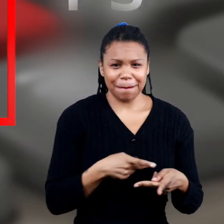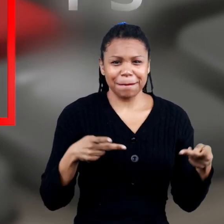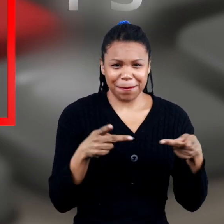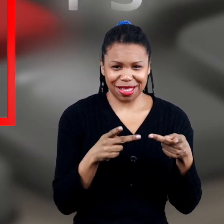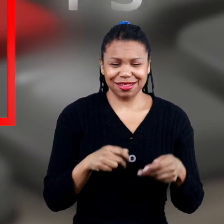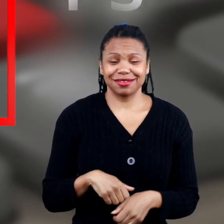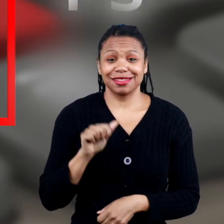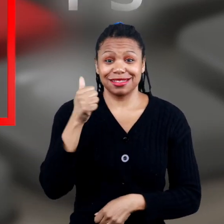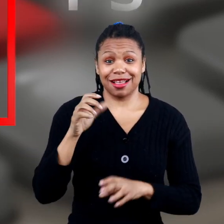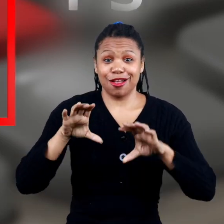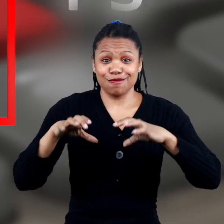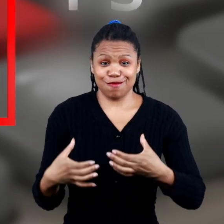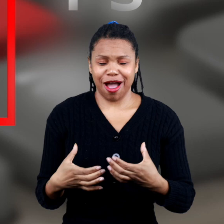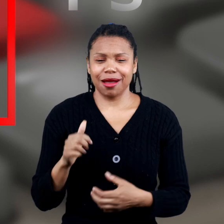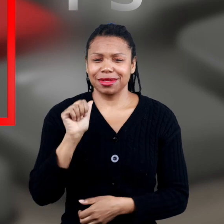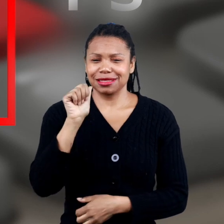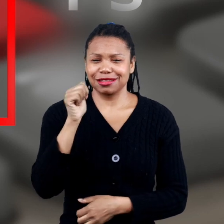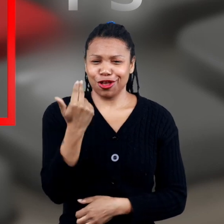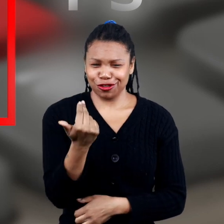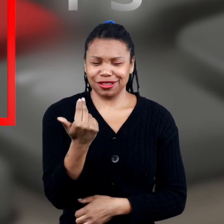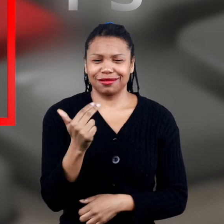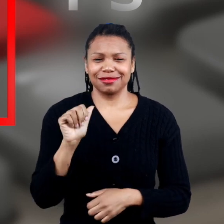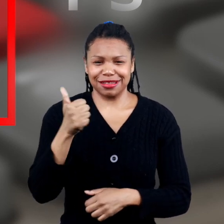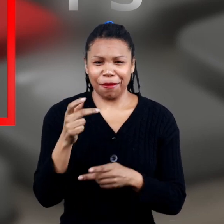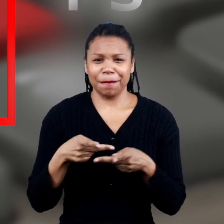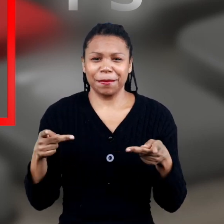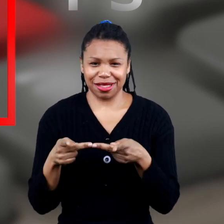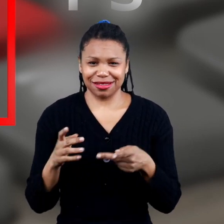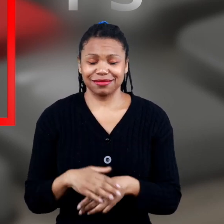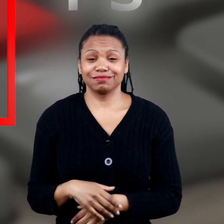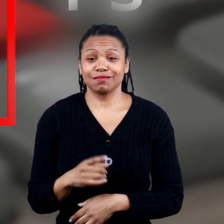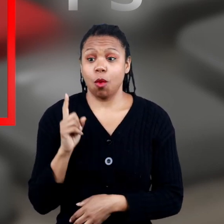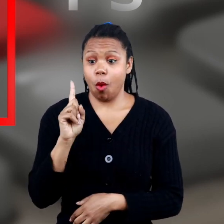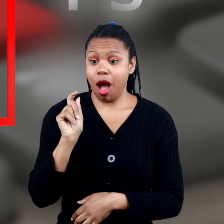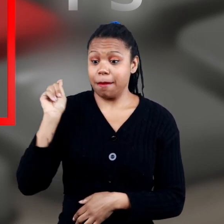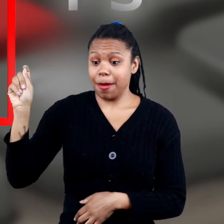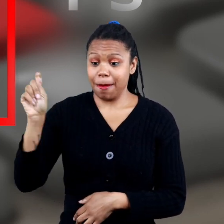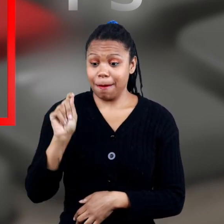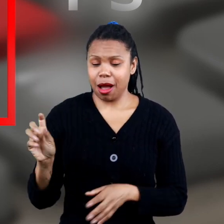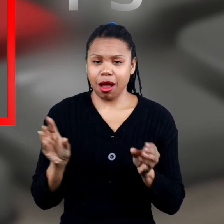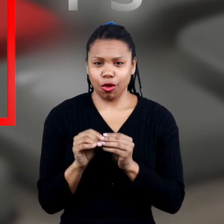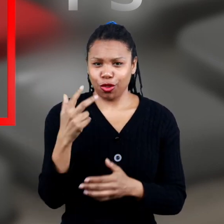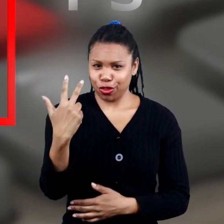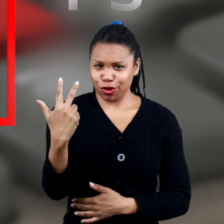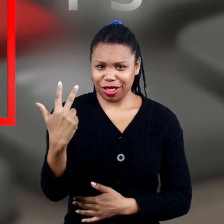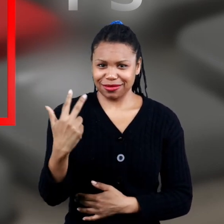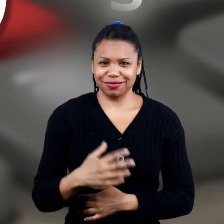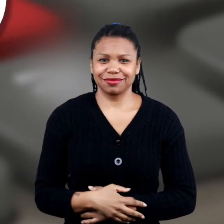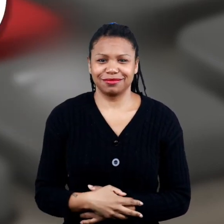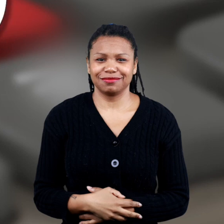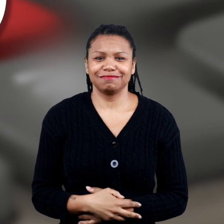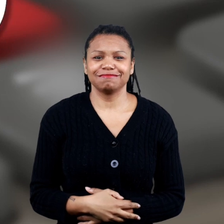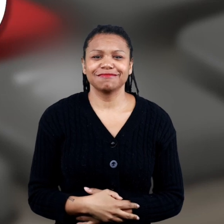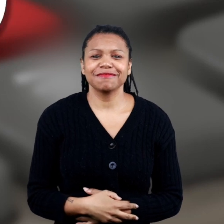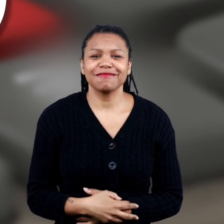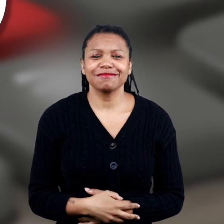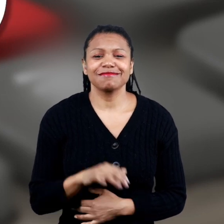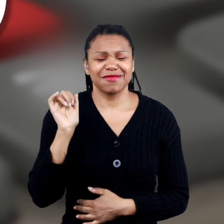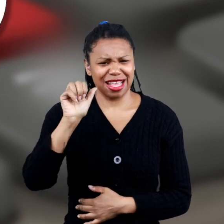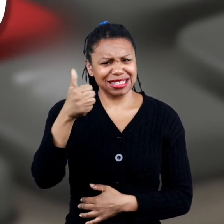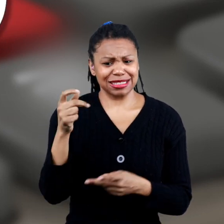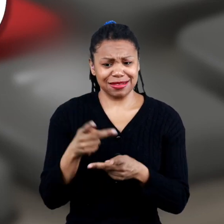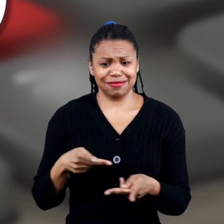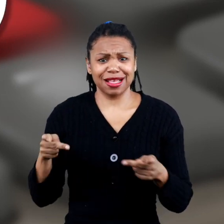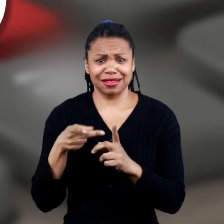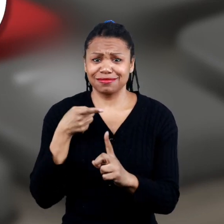place. There is one group of ten dots in the tens place, and three single dots in the ones place. Here's a quick description